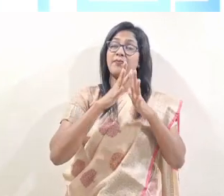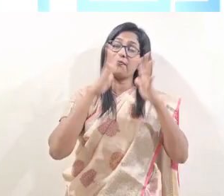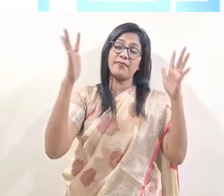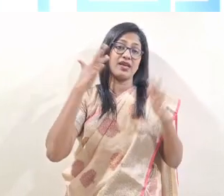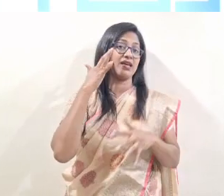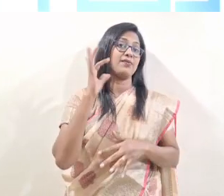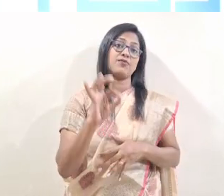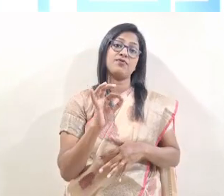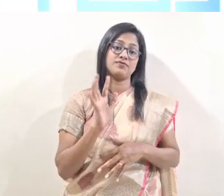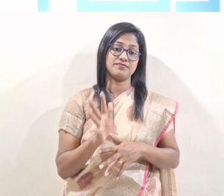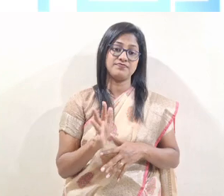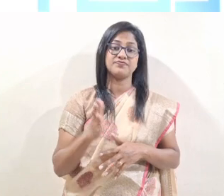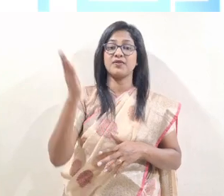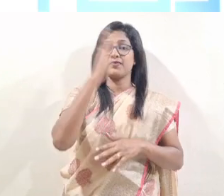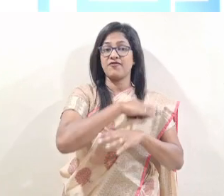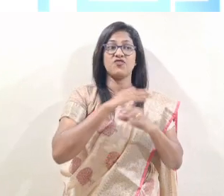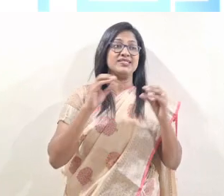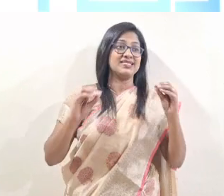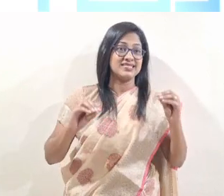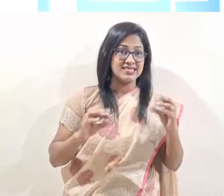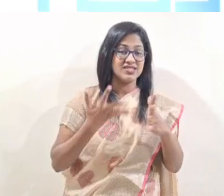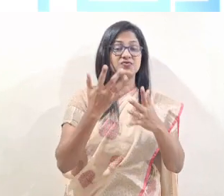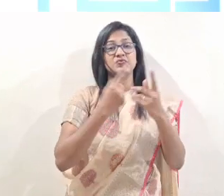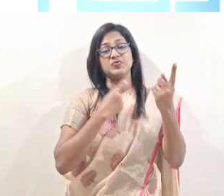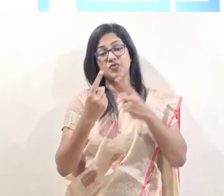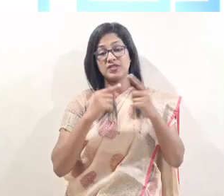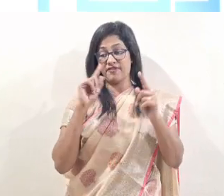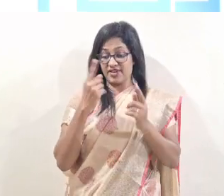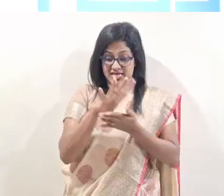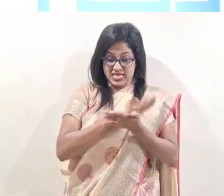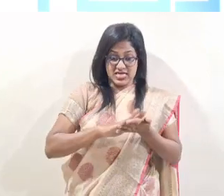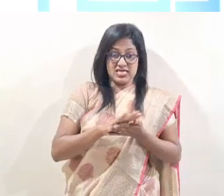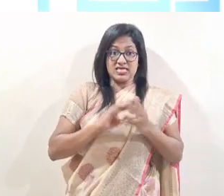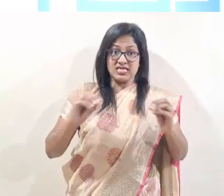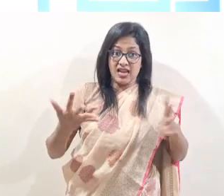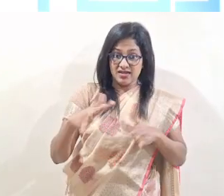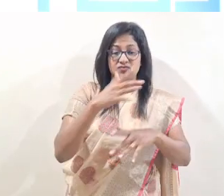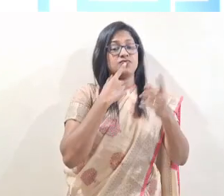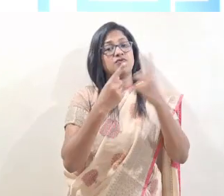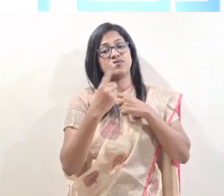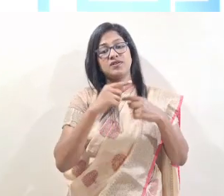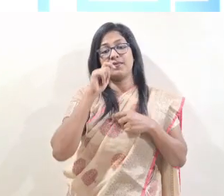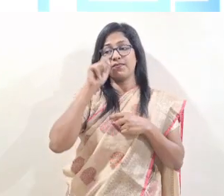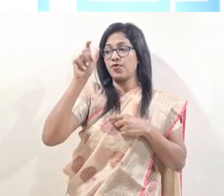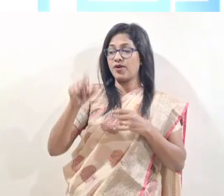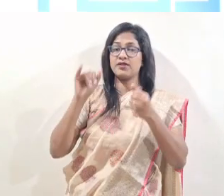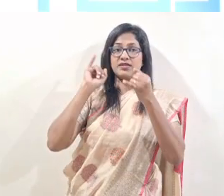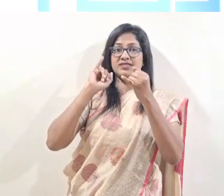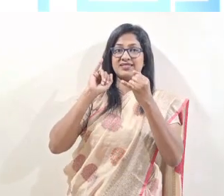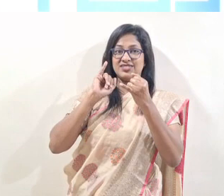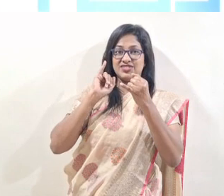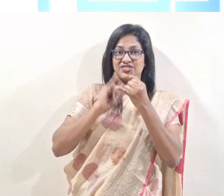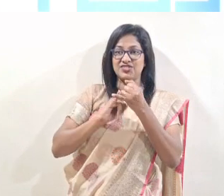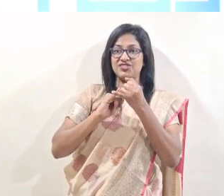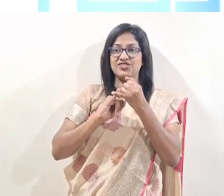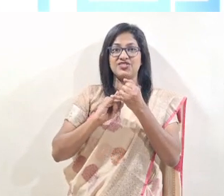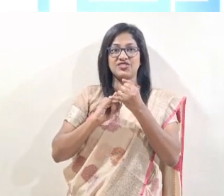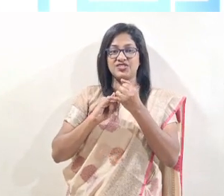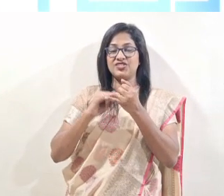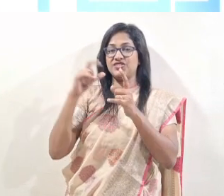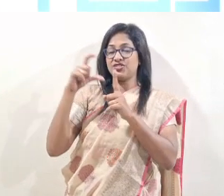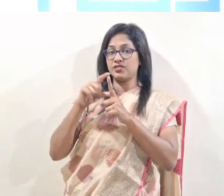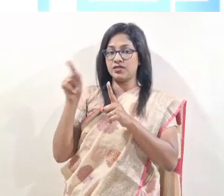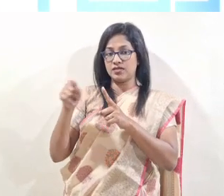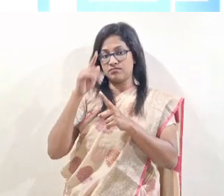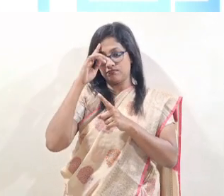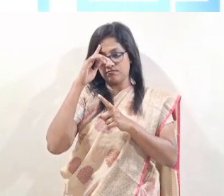started talking about it right in phase 1 when Dr. Sridharan decided to